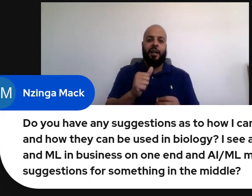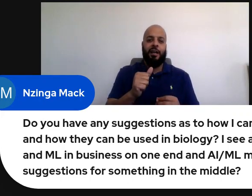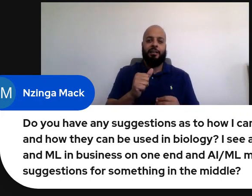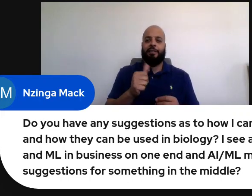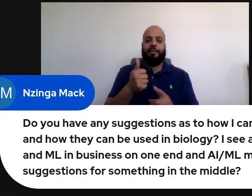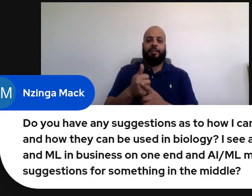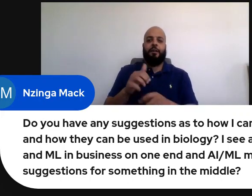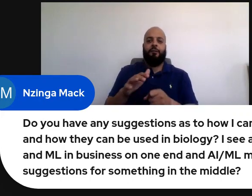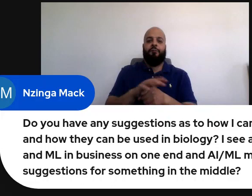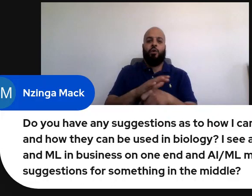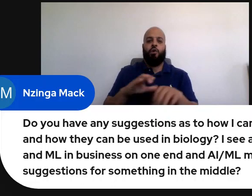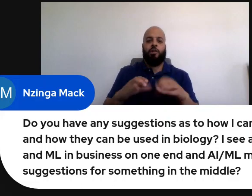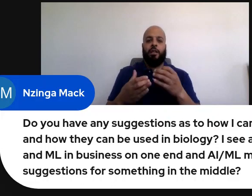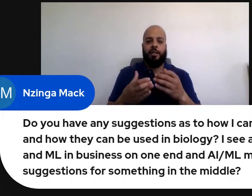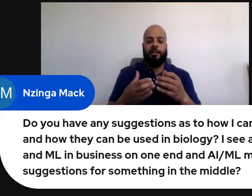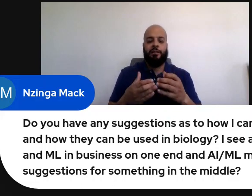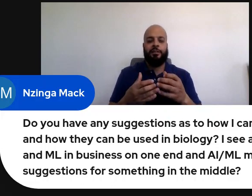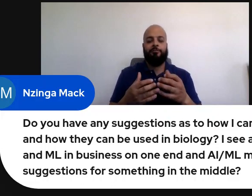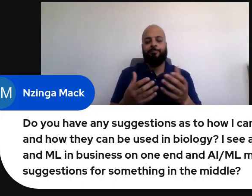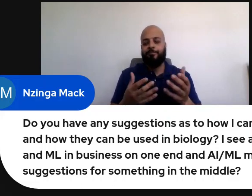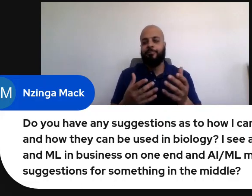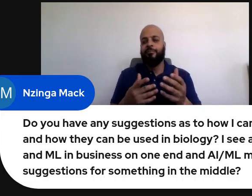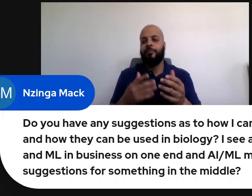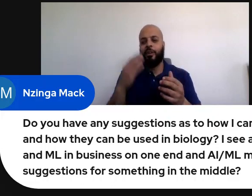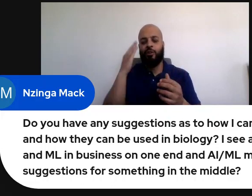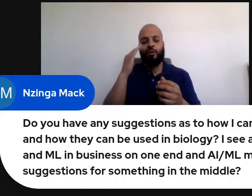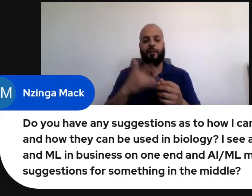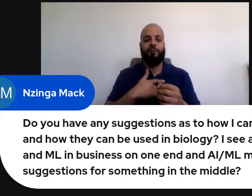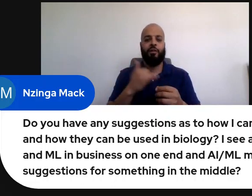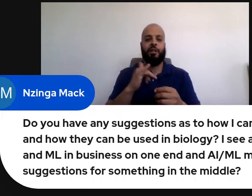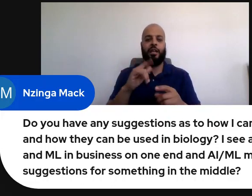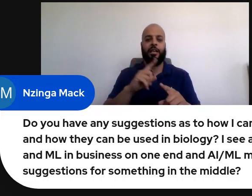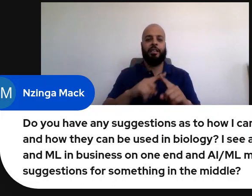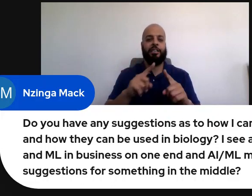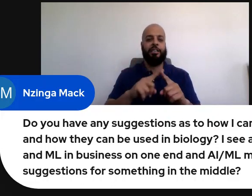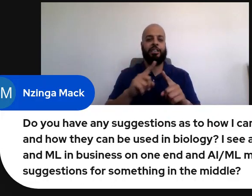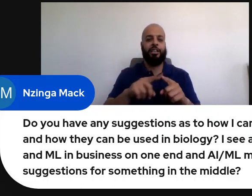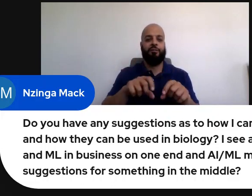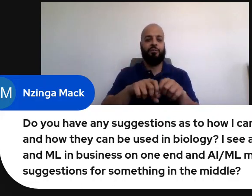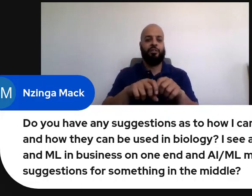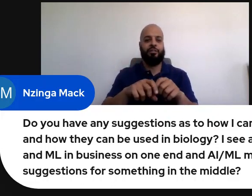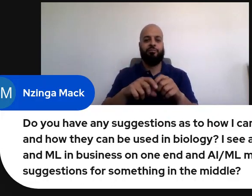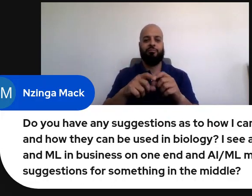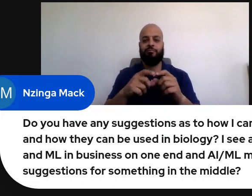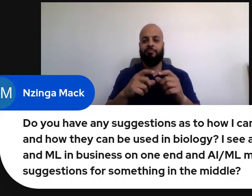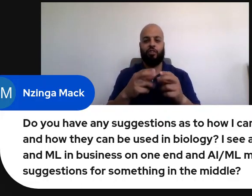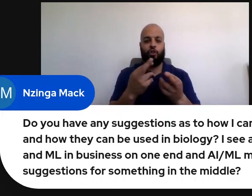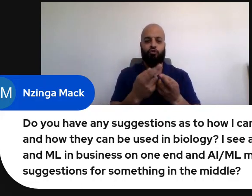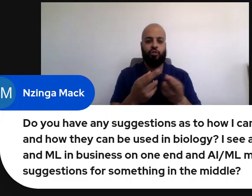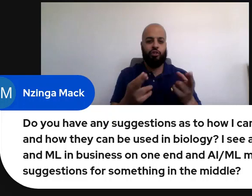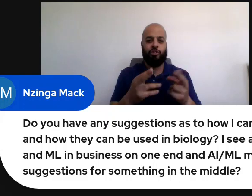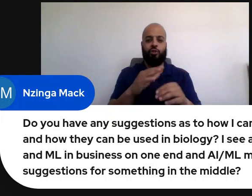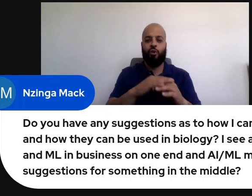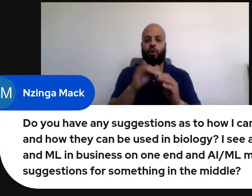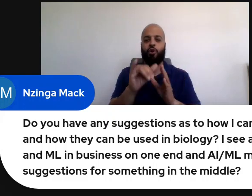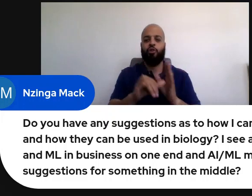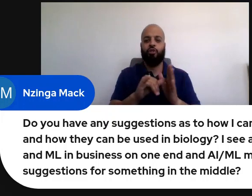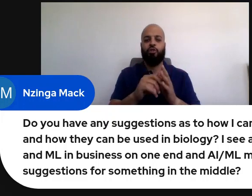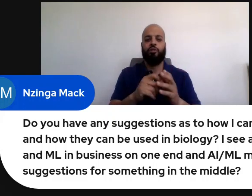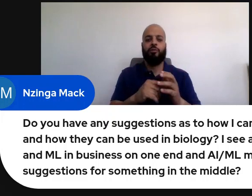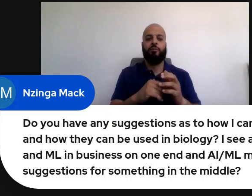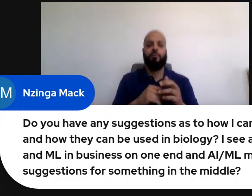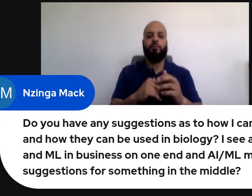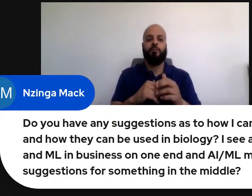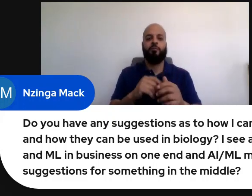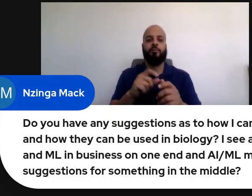course, right? It feels like there's different degrees of resources on YouTube in particular. I've seen that